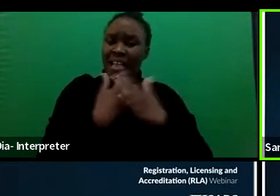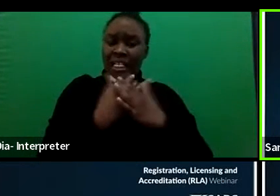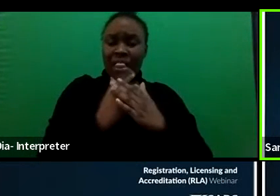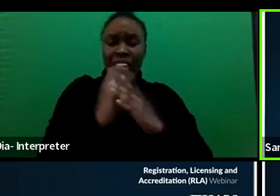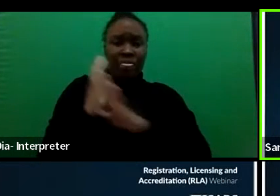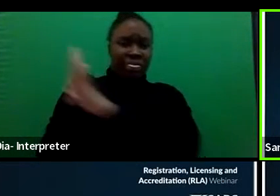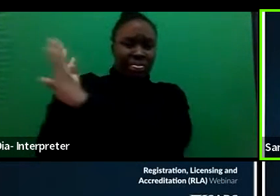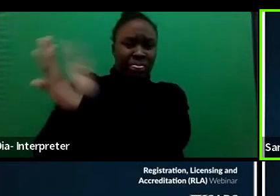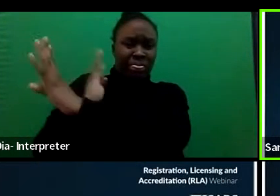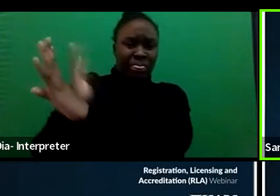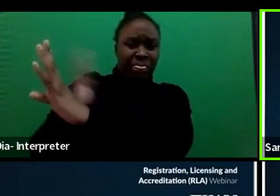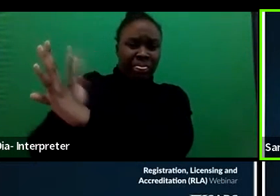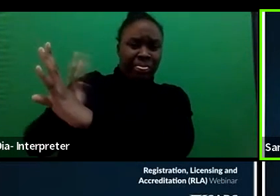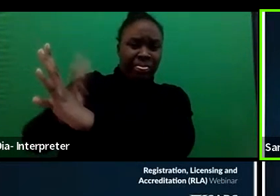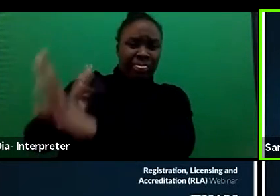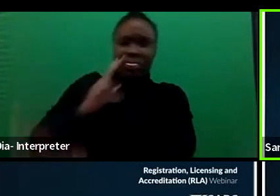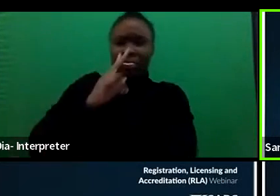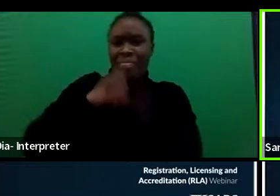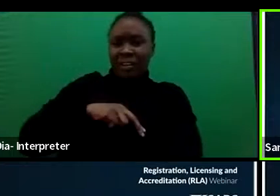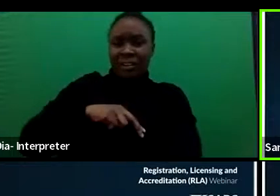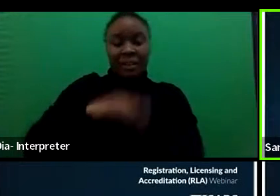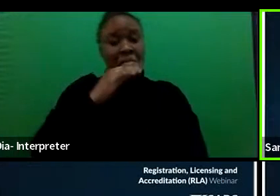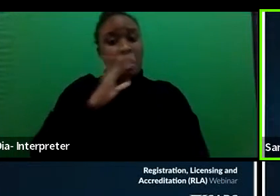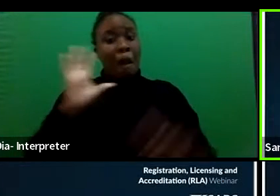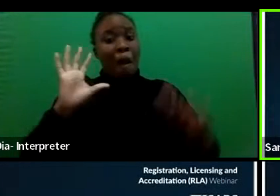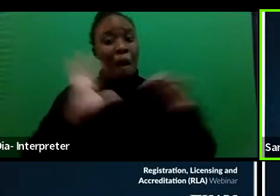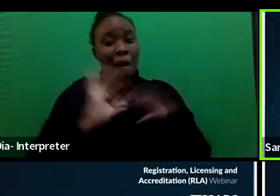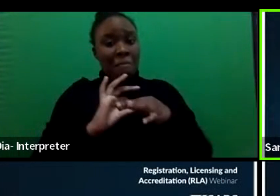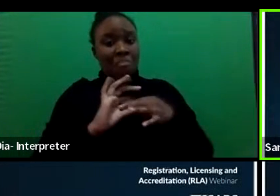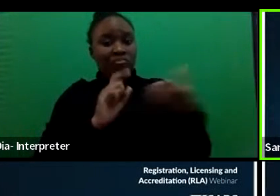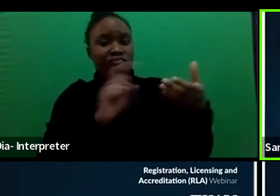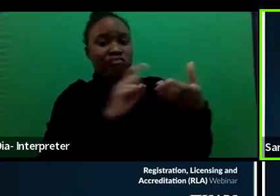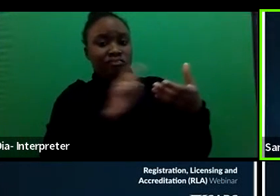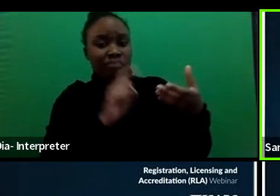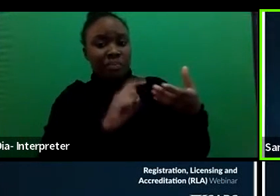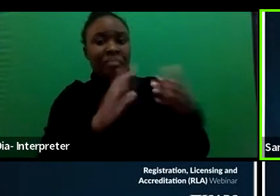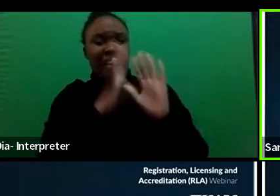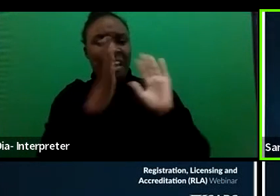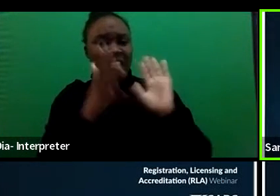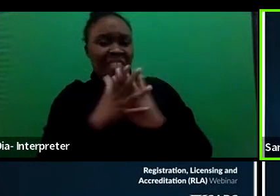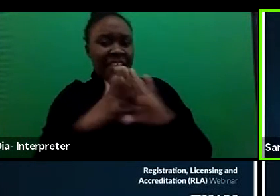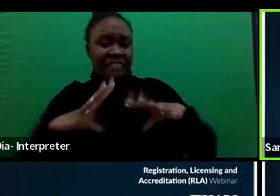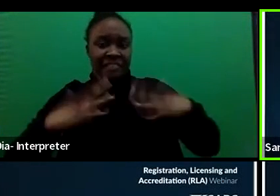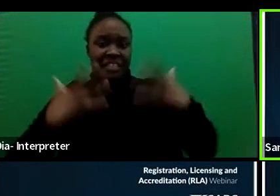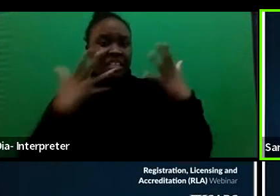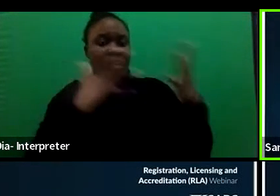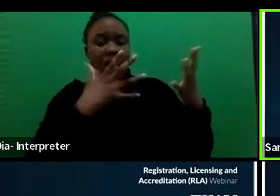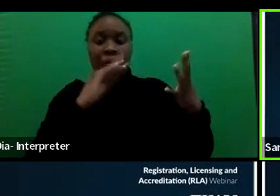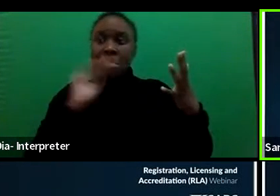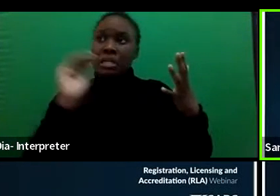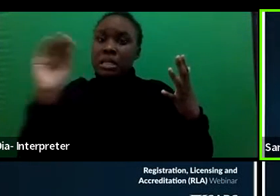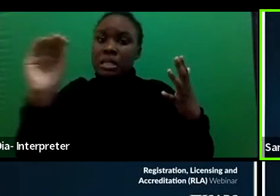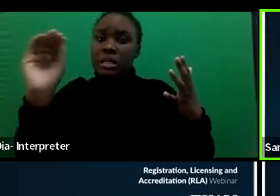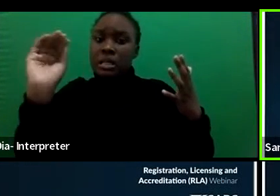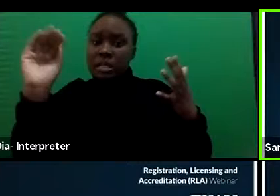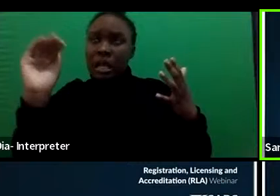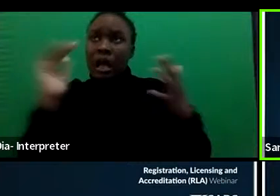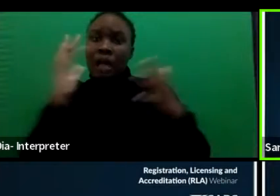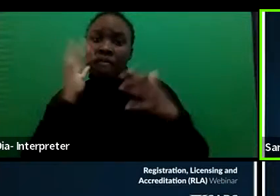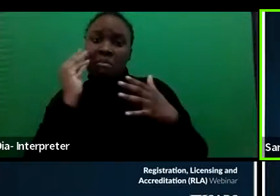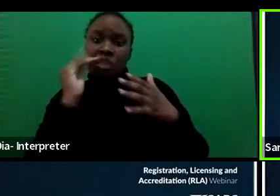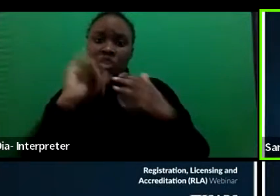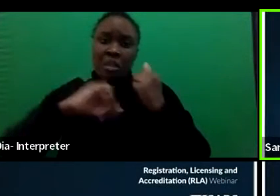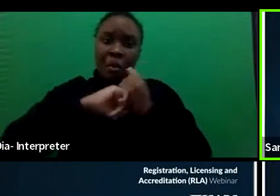queue, waking up. You just do it at the comfort of your home and your information is really there. So we won't ask for any further